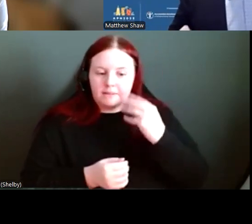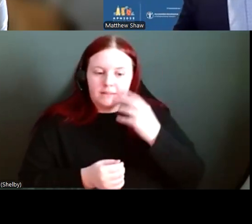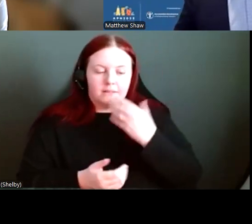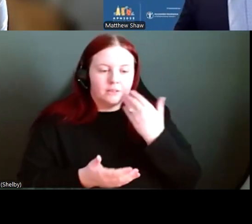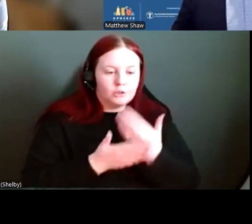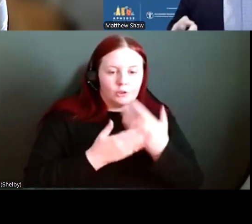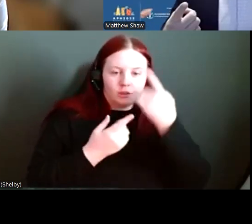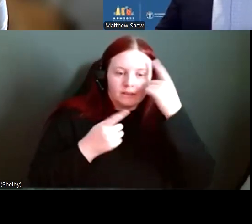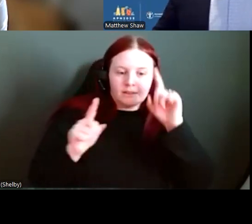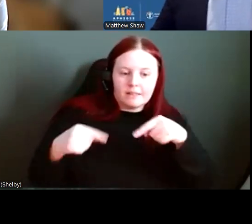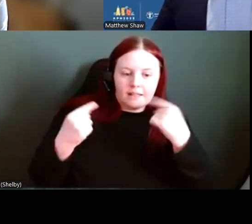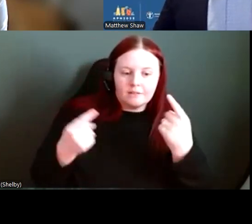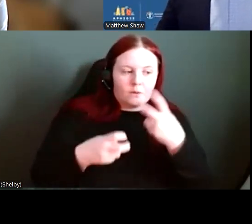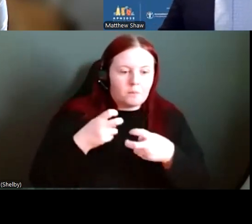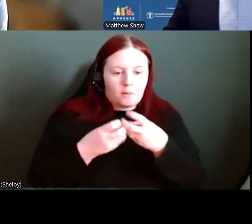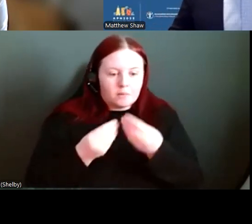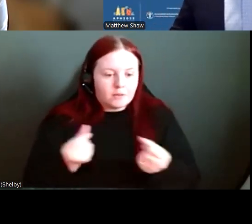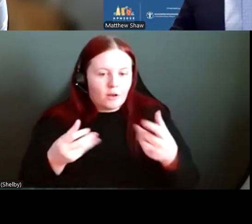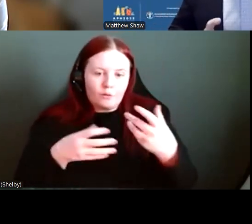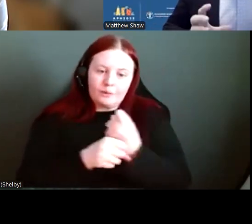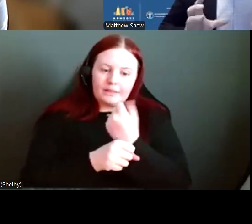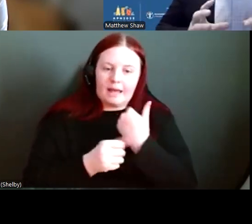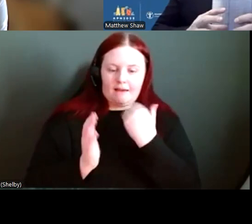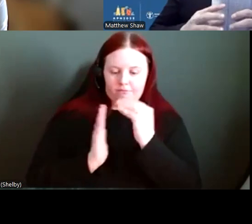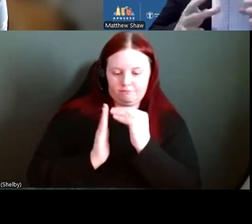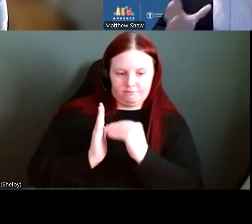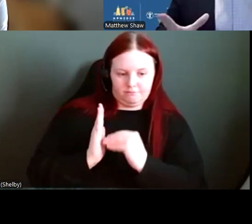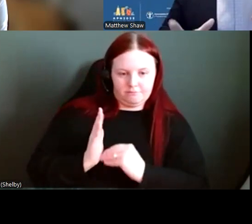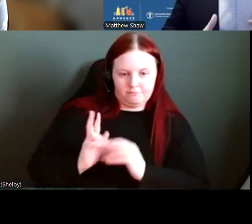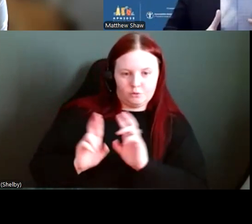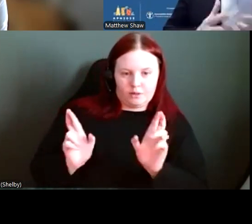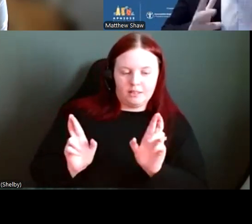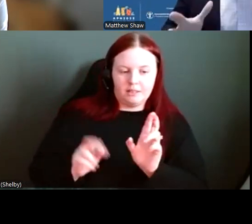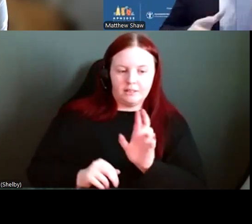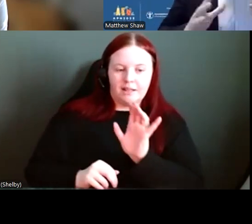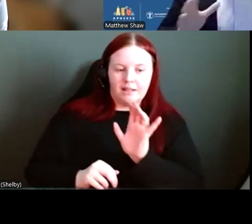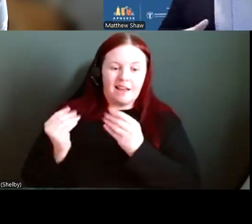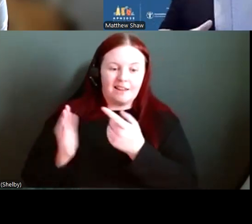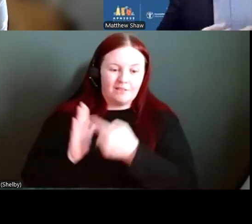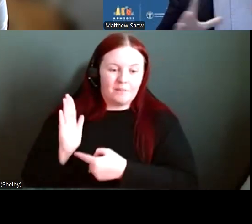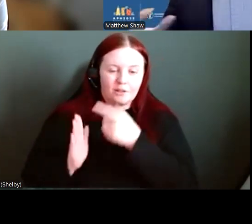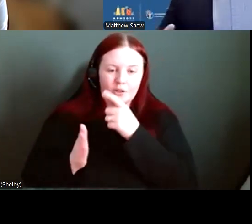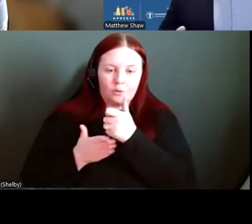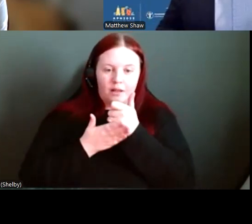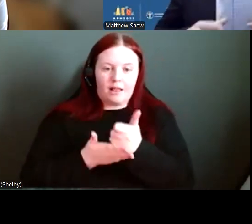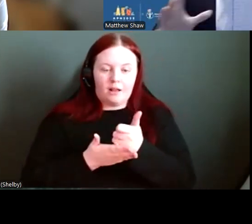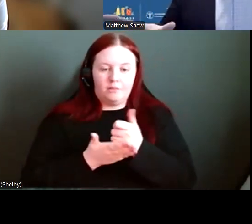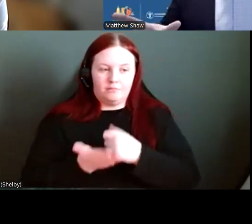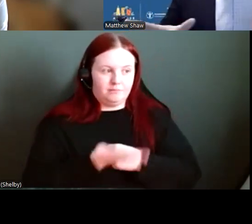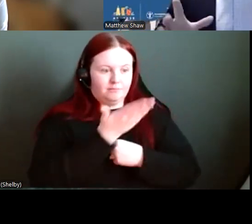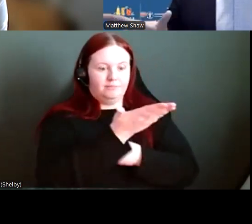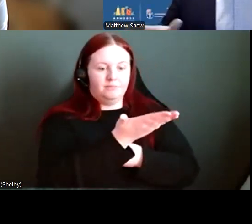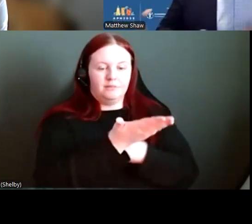has solved a win. And then that can help really kind of pitch and persuade the story among